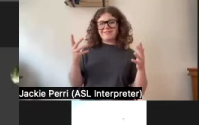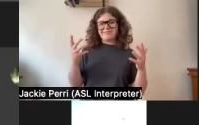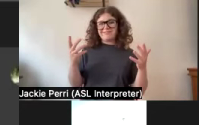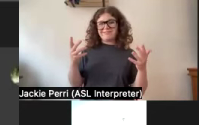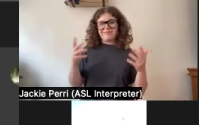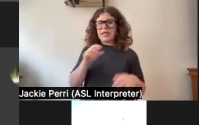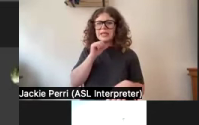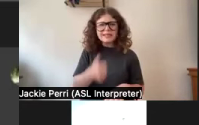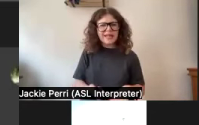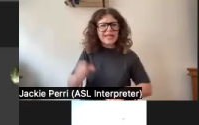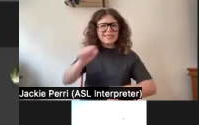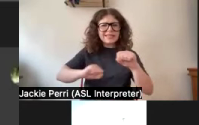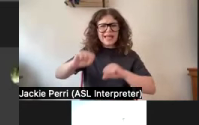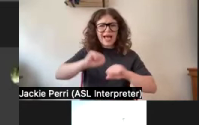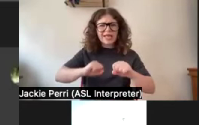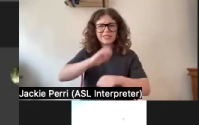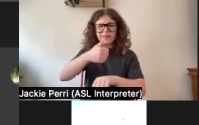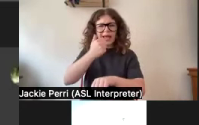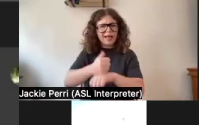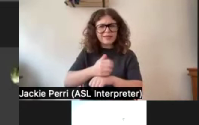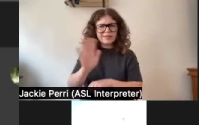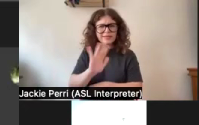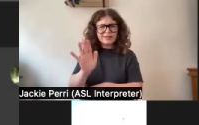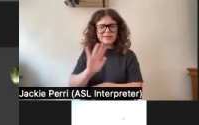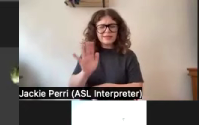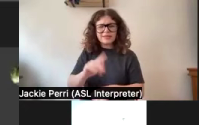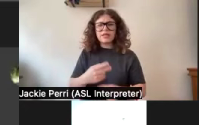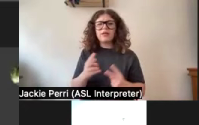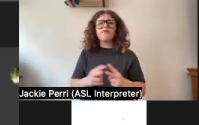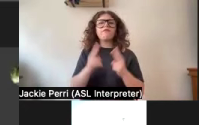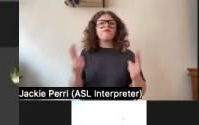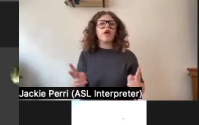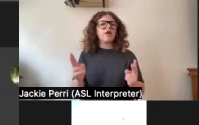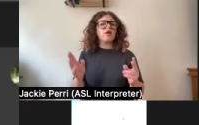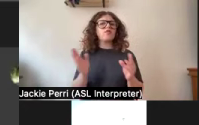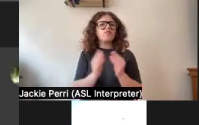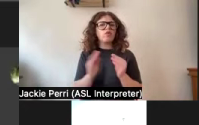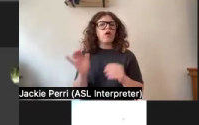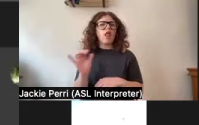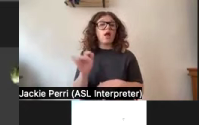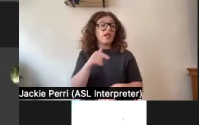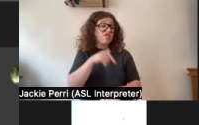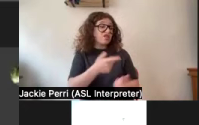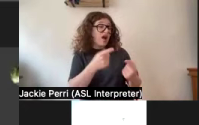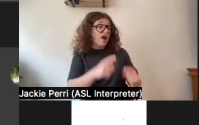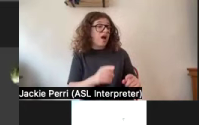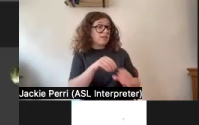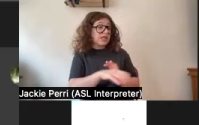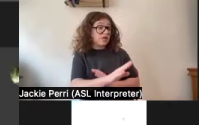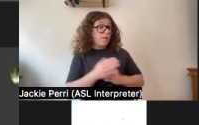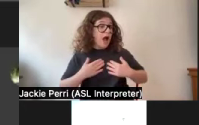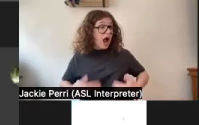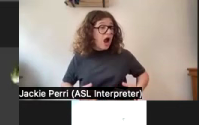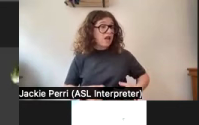not scientific. It was very much like, this is what, well, I mean, some of it was like, this is what happens in your body, this is what you